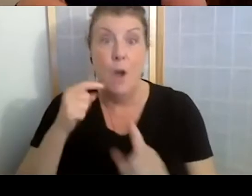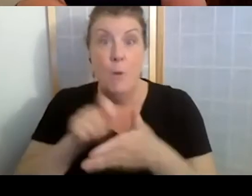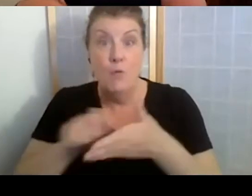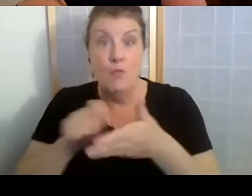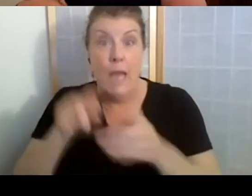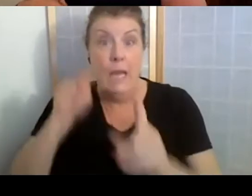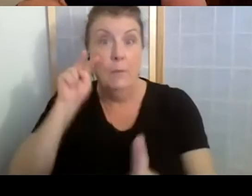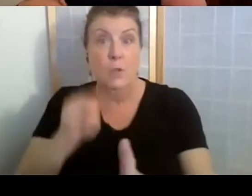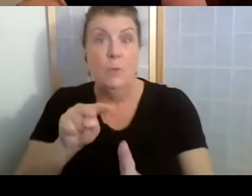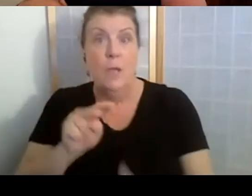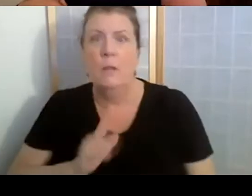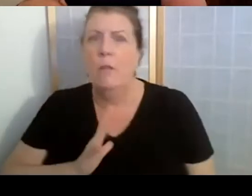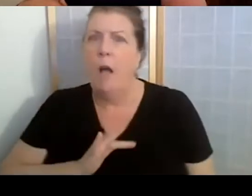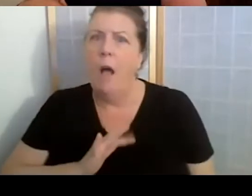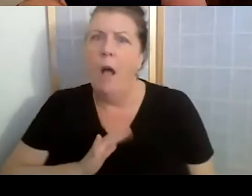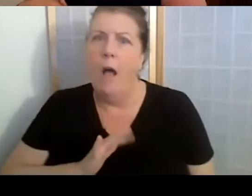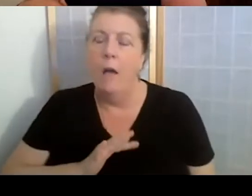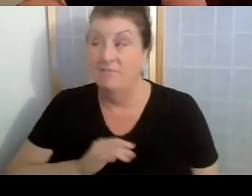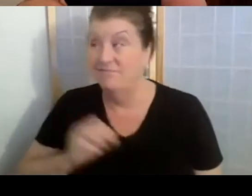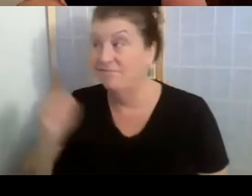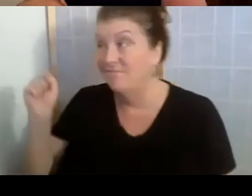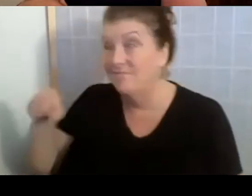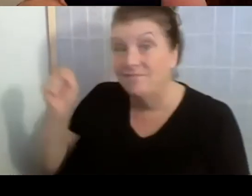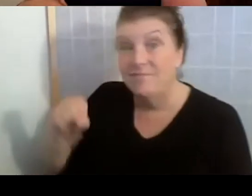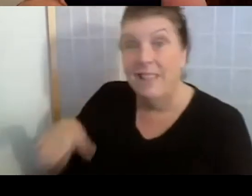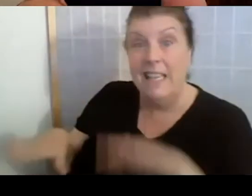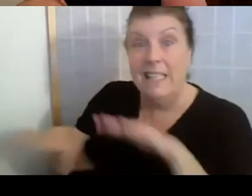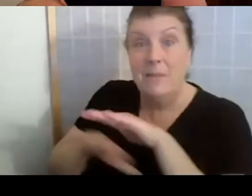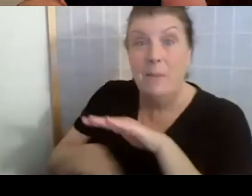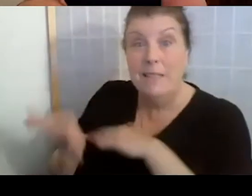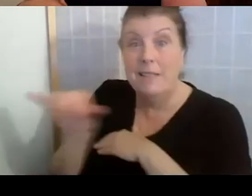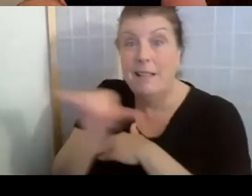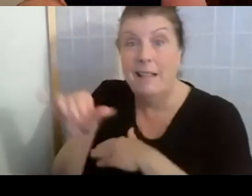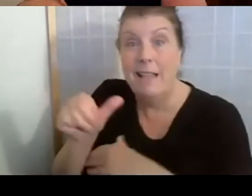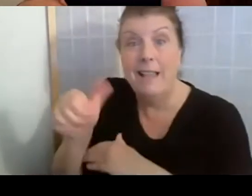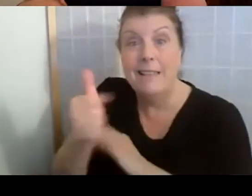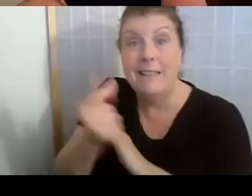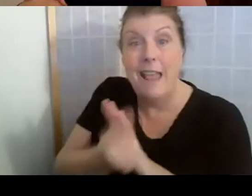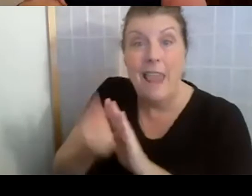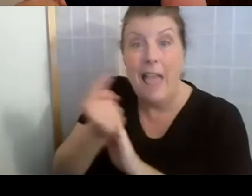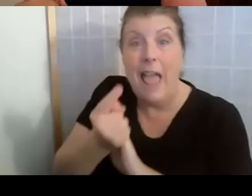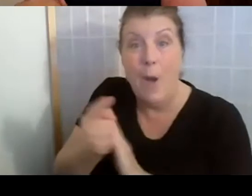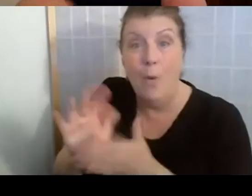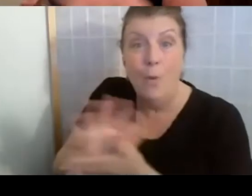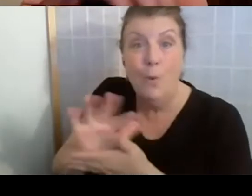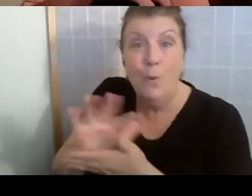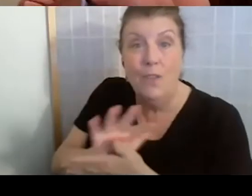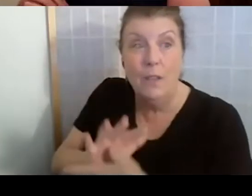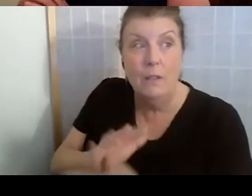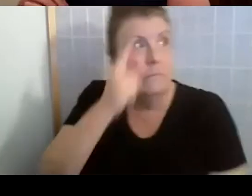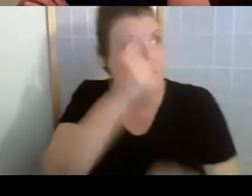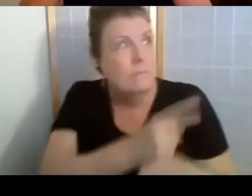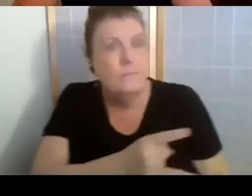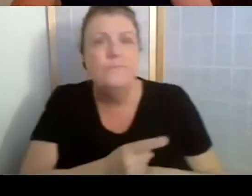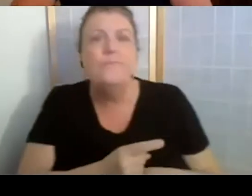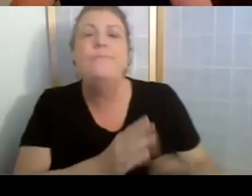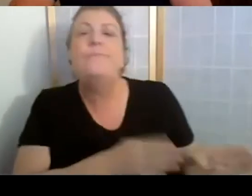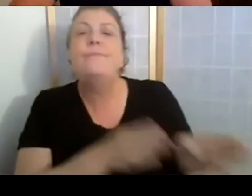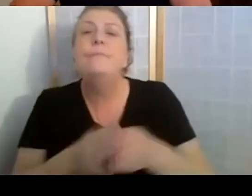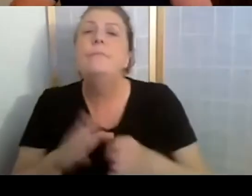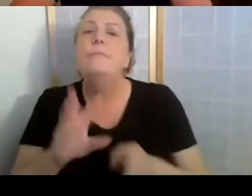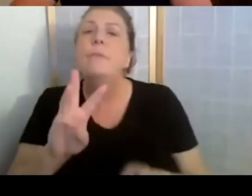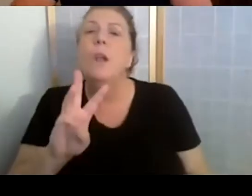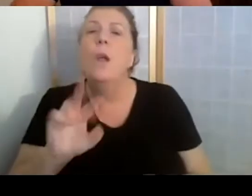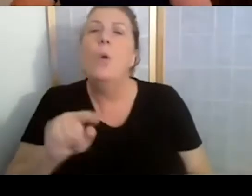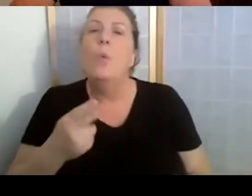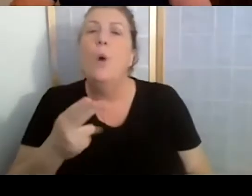a 10-hour movie. Yeah, sometimes yeah. You get to make a 10-hour movie that people watch. For Watchmen, did was there an experience in the room? Obviously,